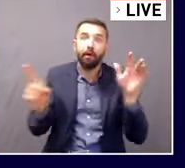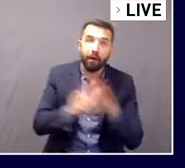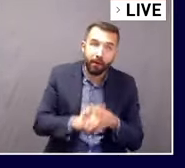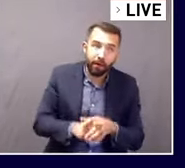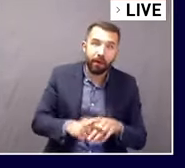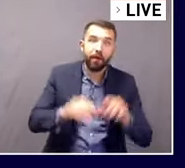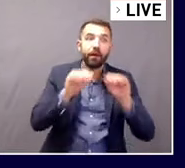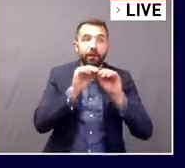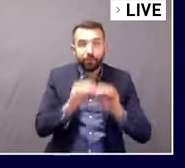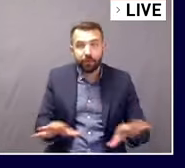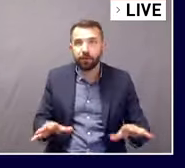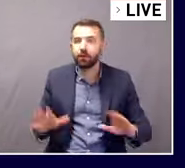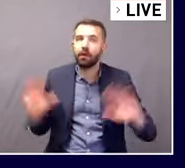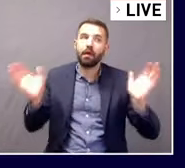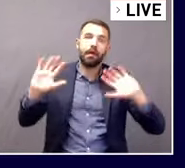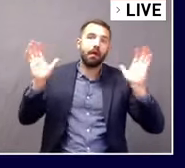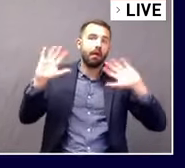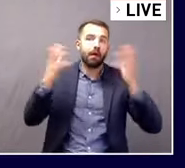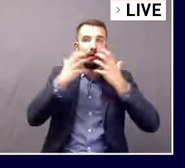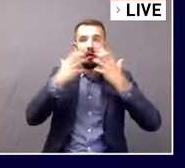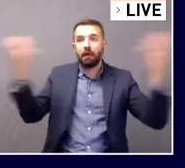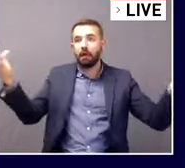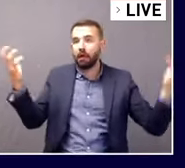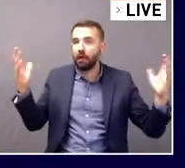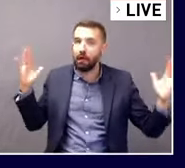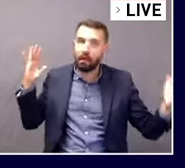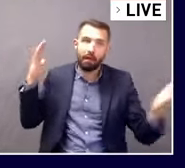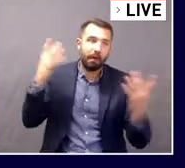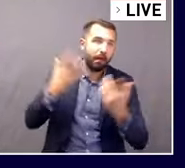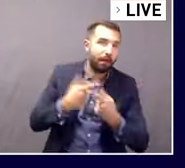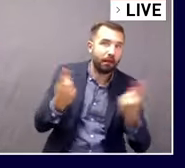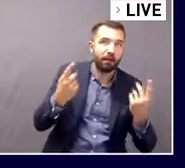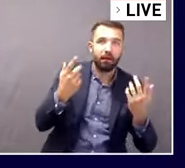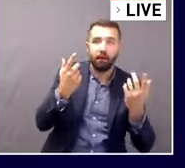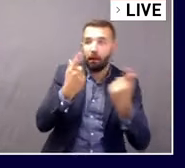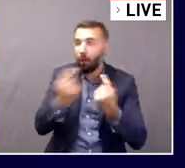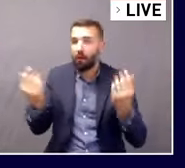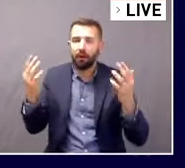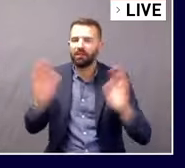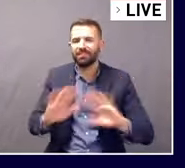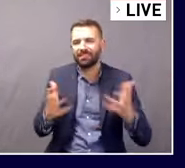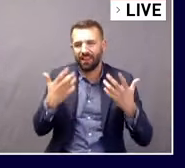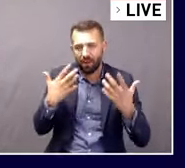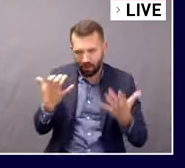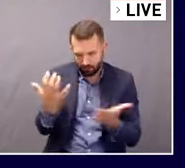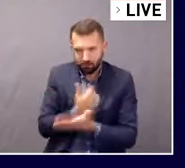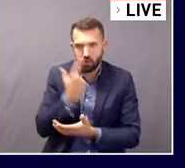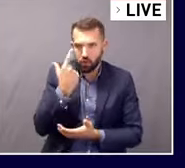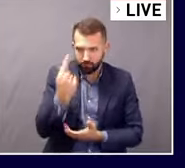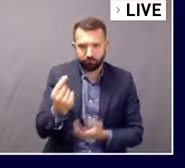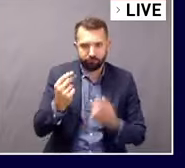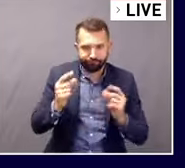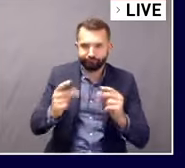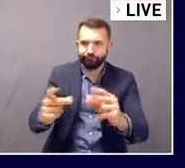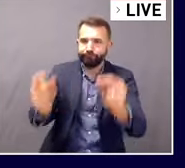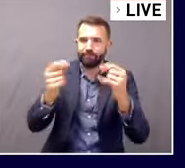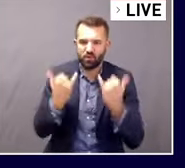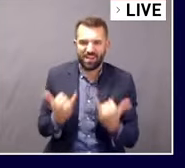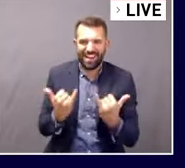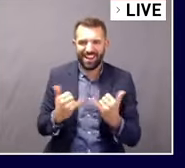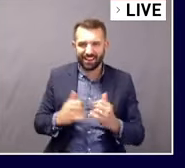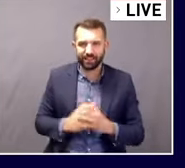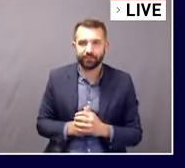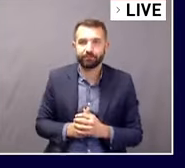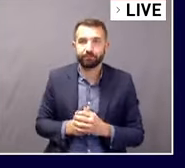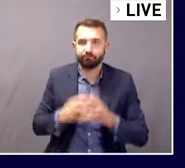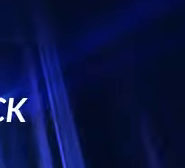until we do things like wear masks or keep physical distance. We shouldn't wait for people that we know